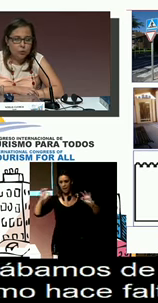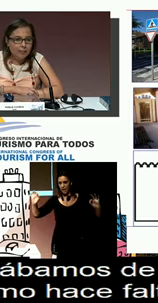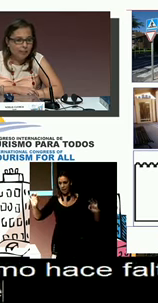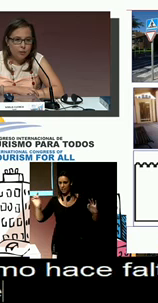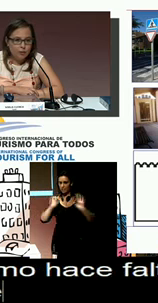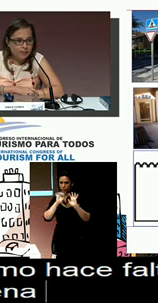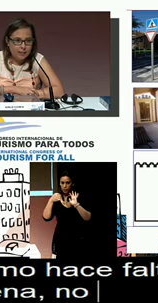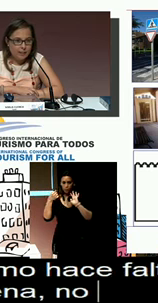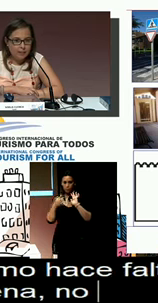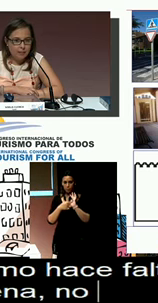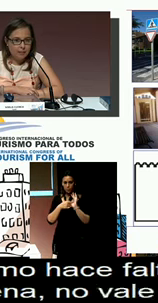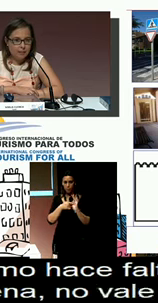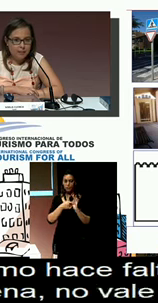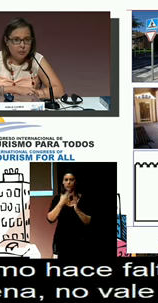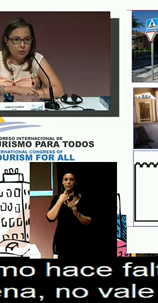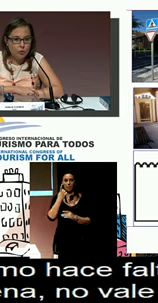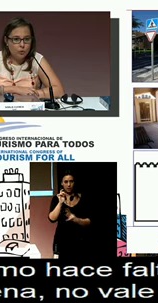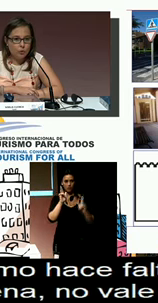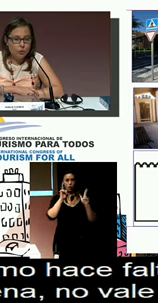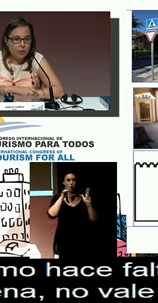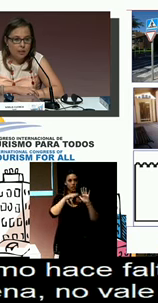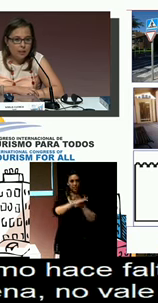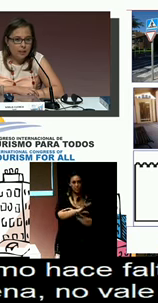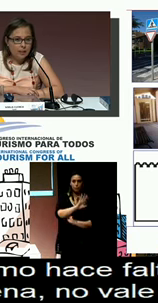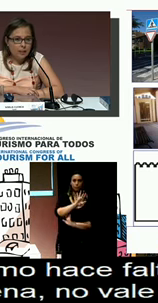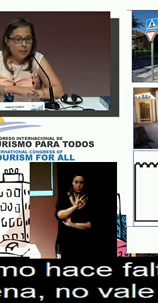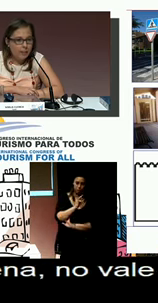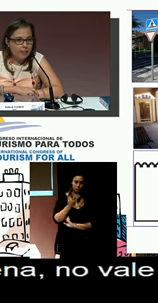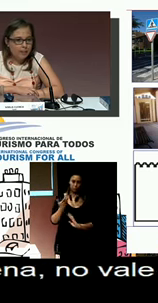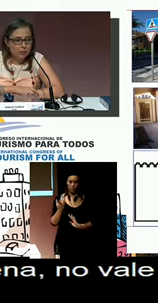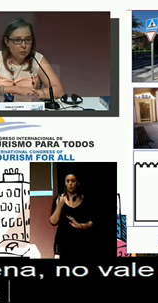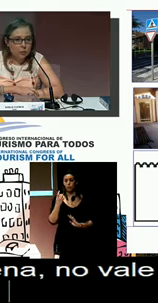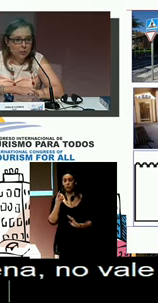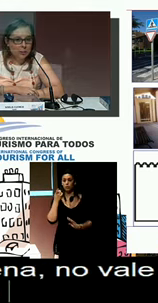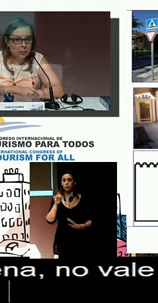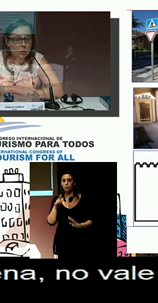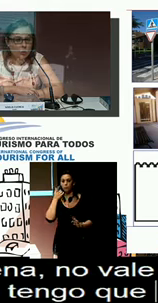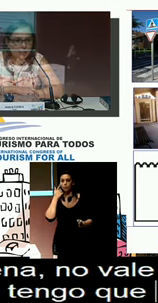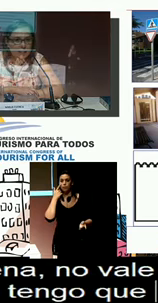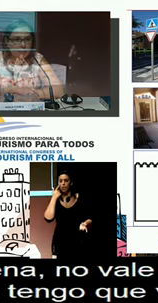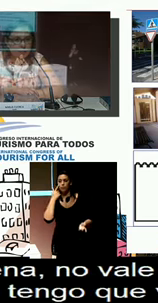have to make changes all along the tourist chain.